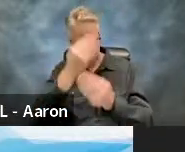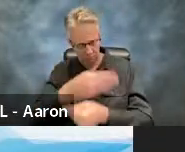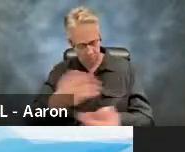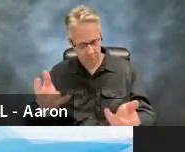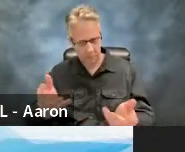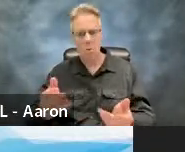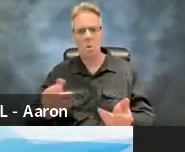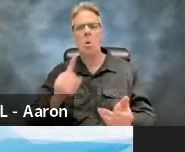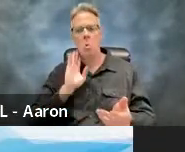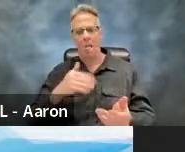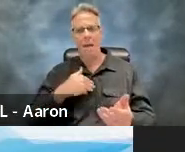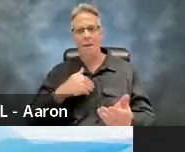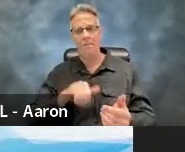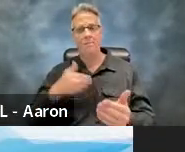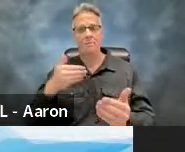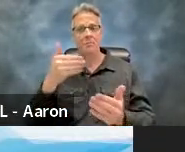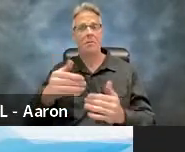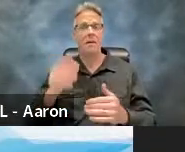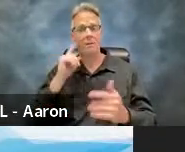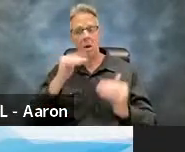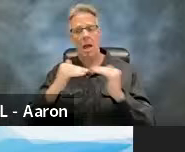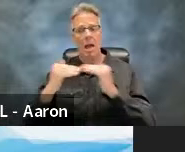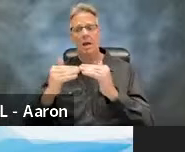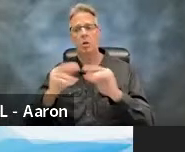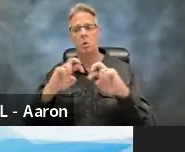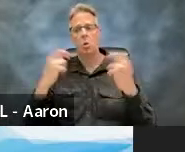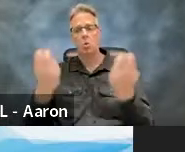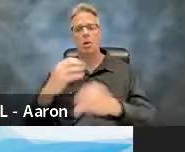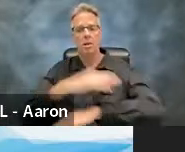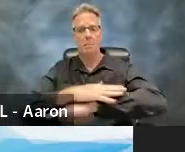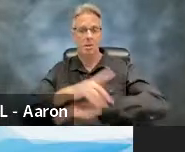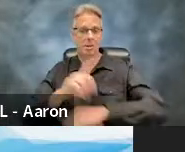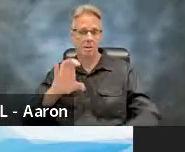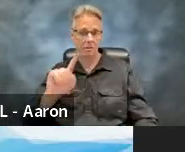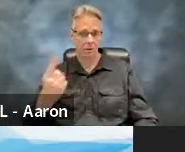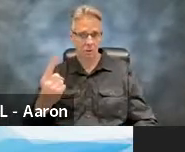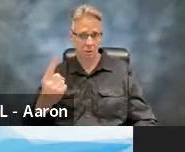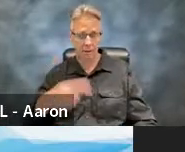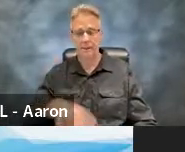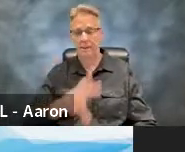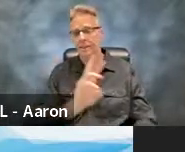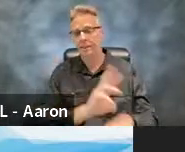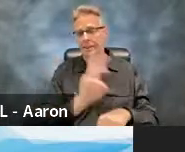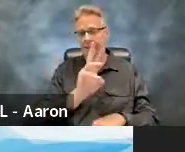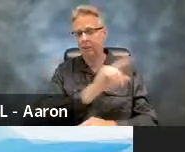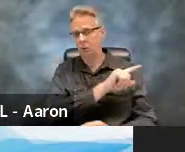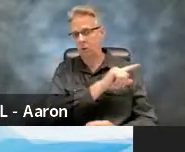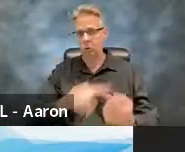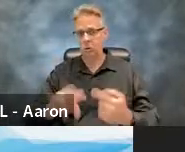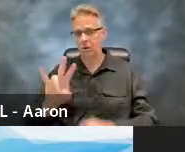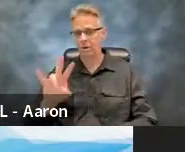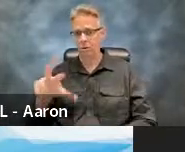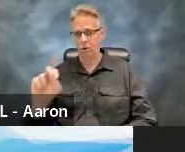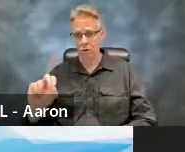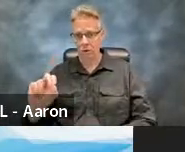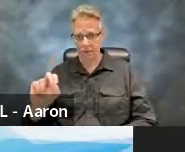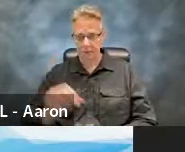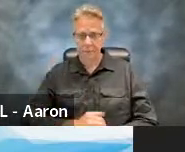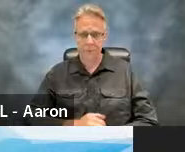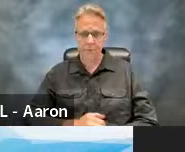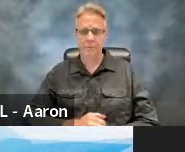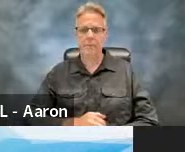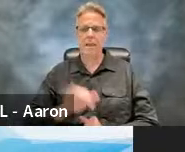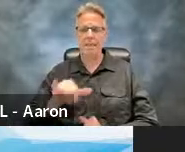have an upcoming equity roundtable on December 1st from 6 o'clock to 7:30.